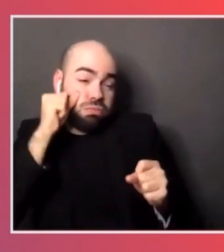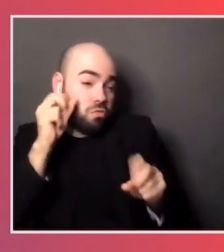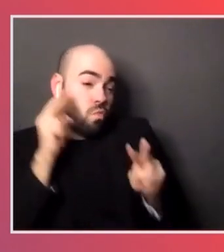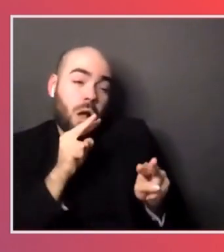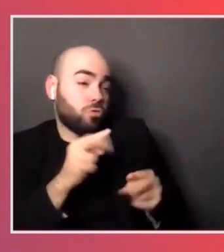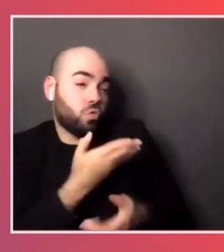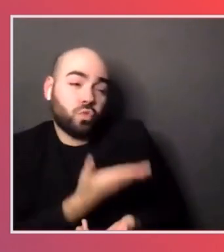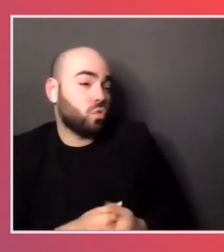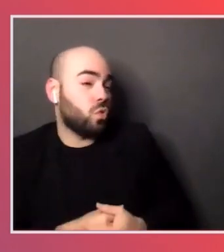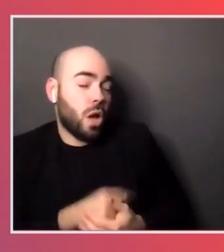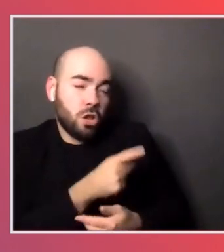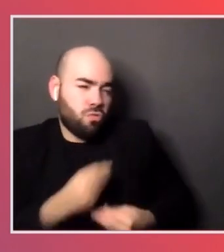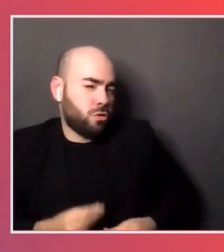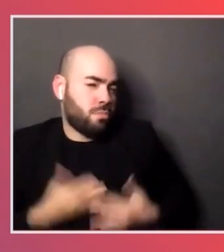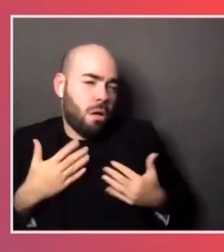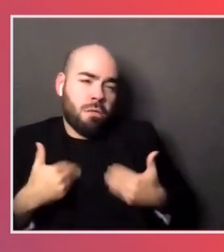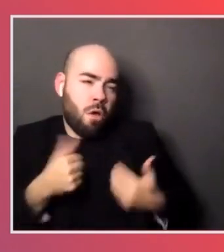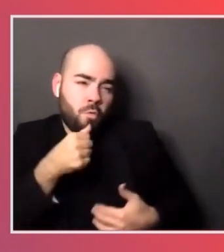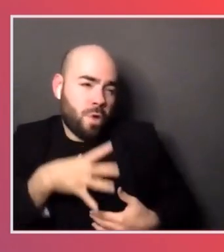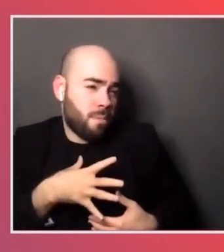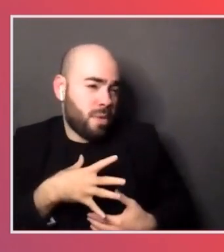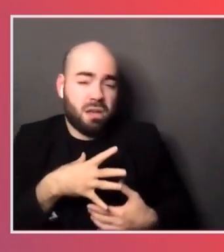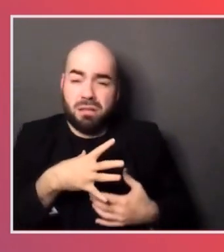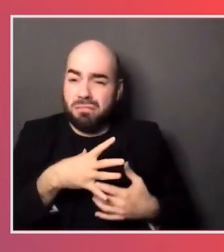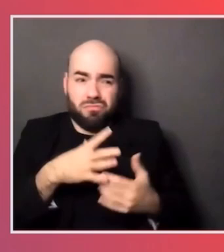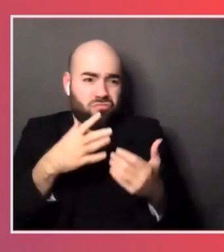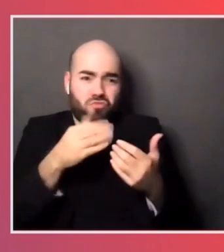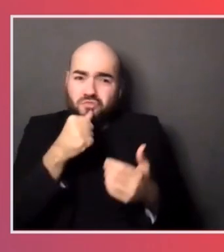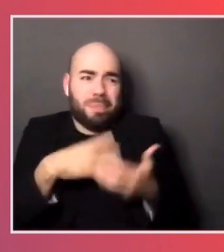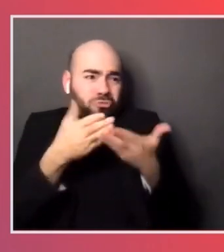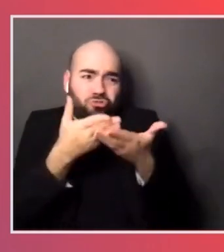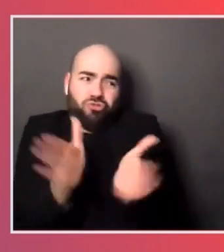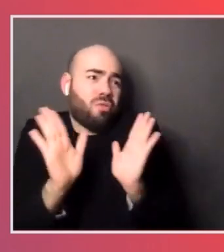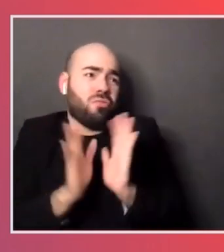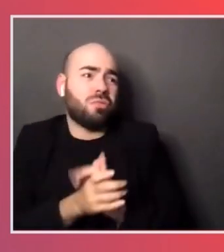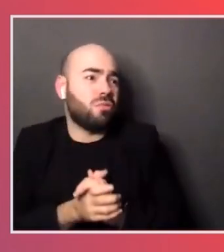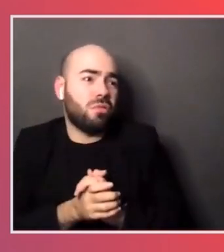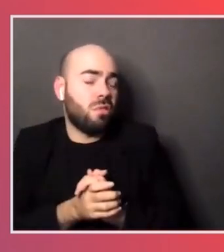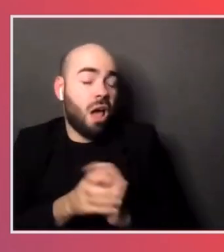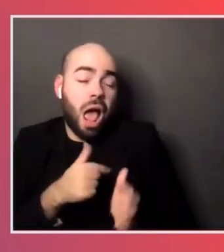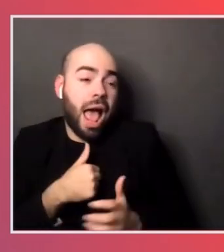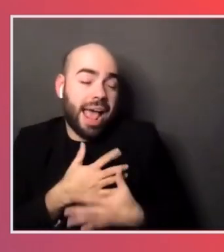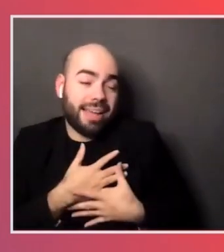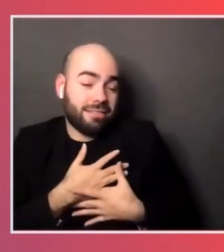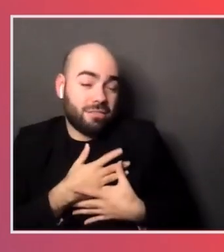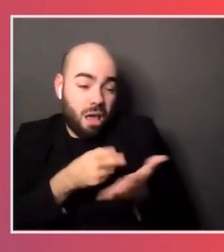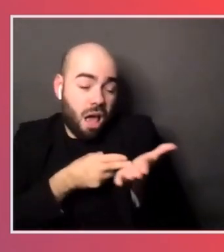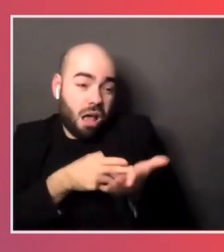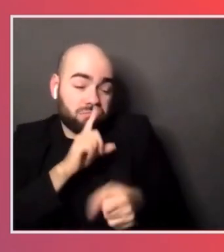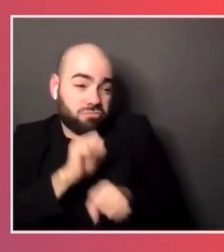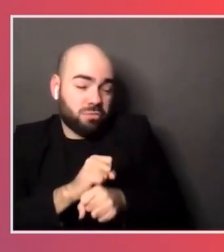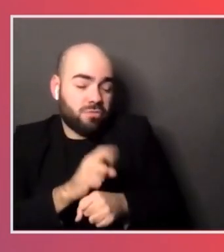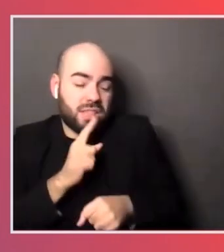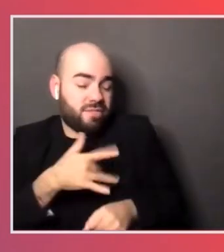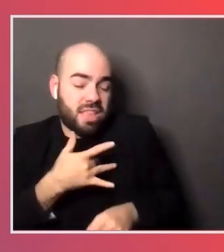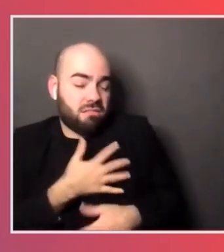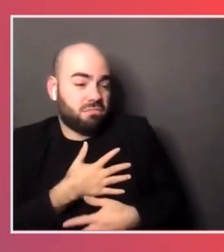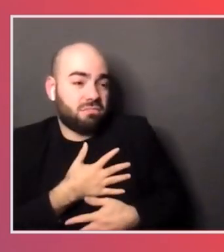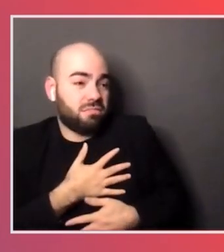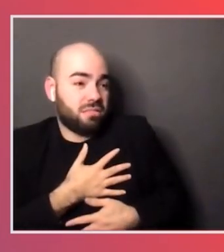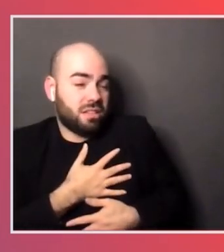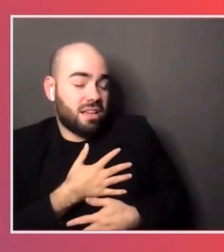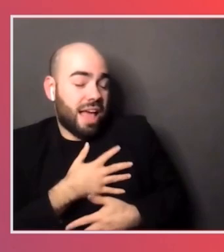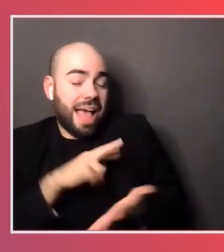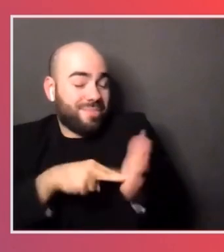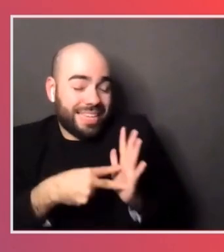alike. I really, I mean that truly from the bottom of my heart. It's an honor, really, to watch you and to be here with